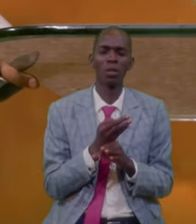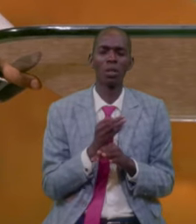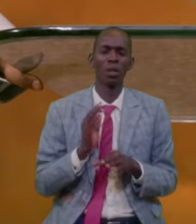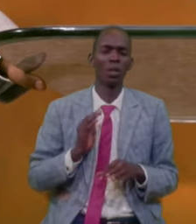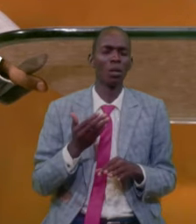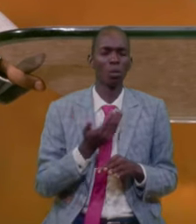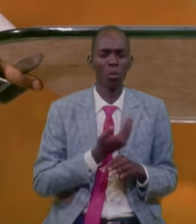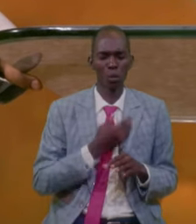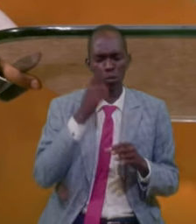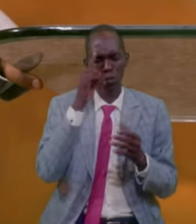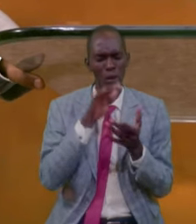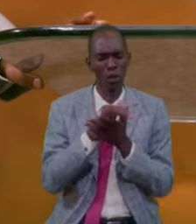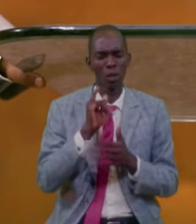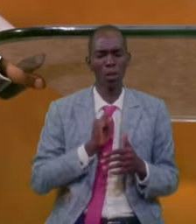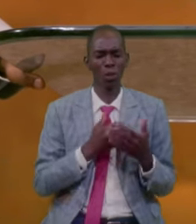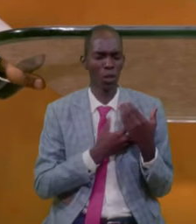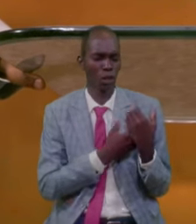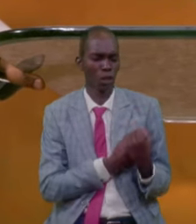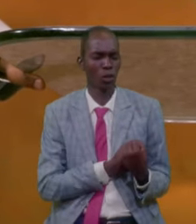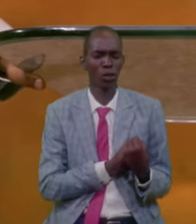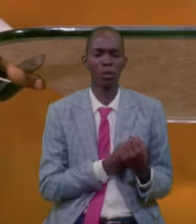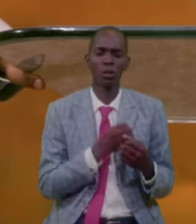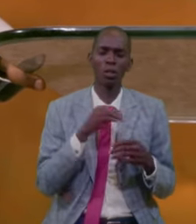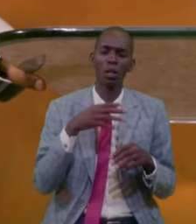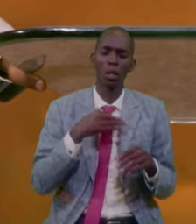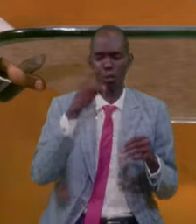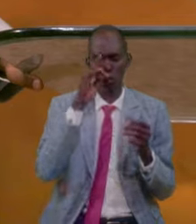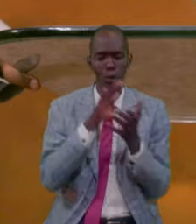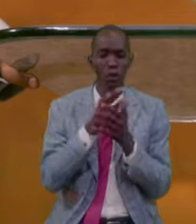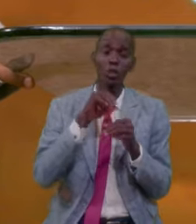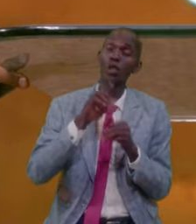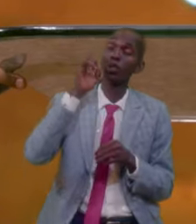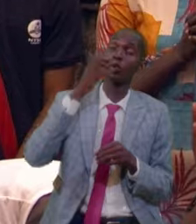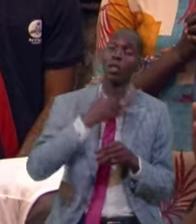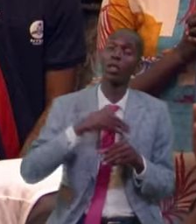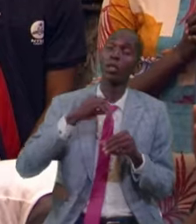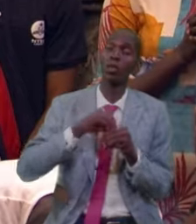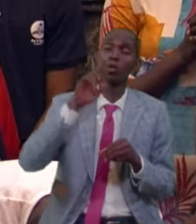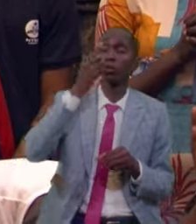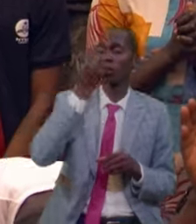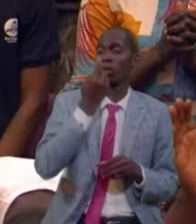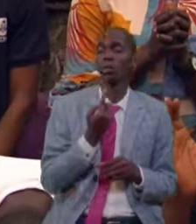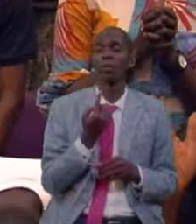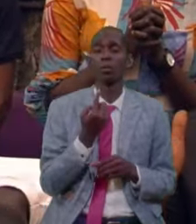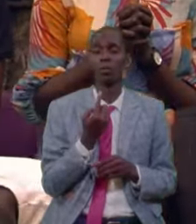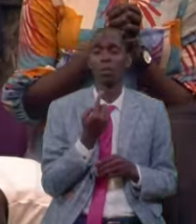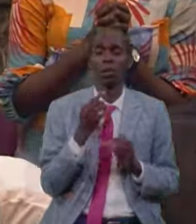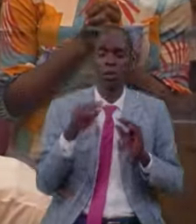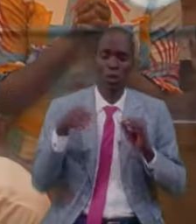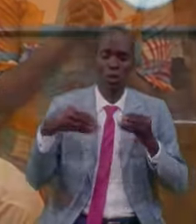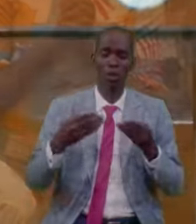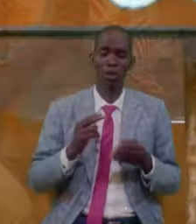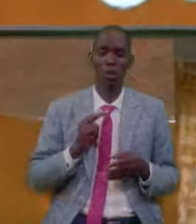leaning, a confidence, and trust in you and you alone. Amen. Give us